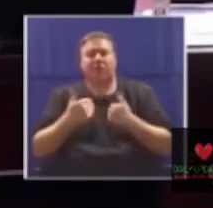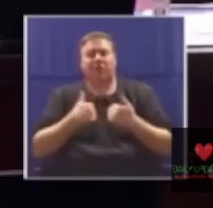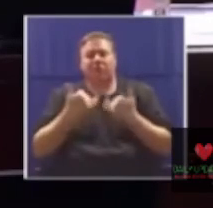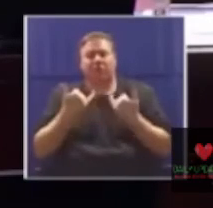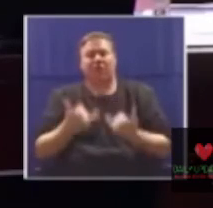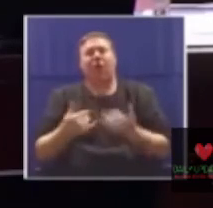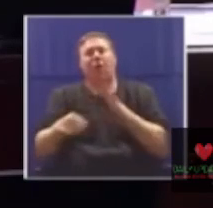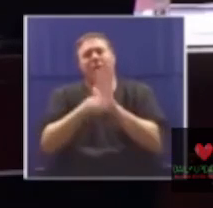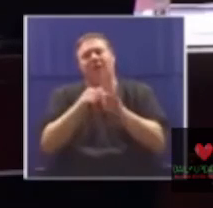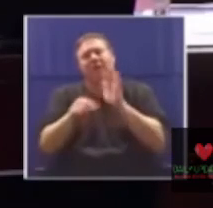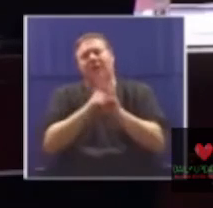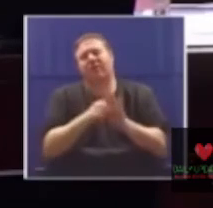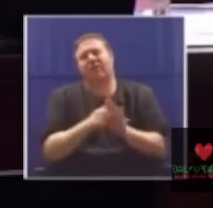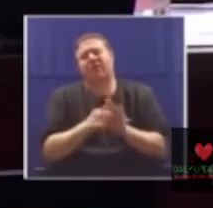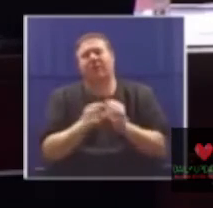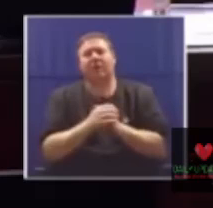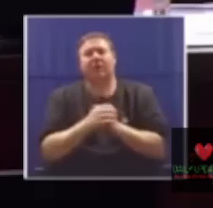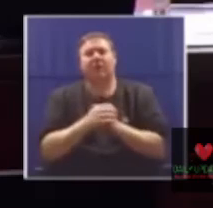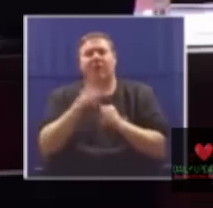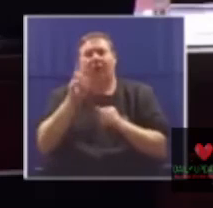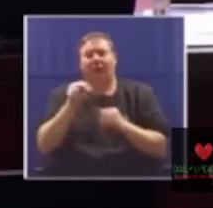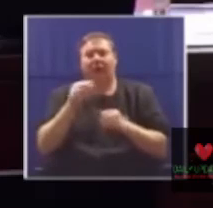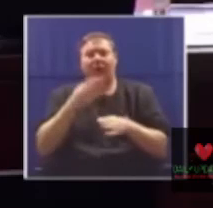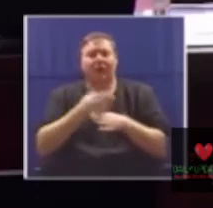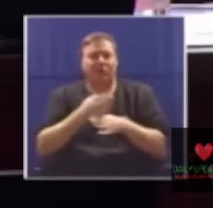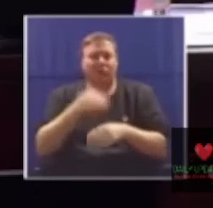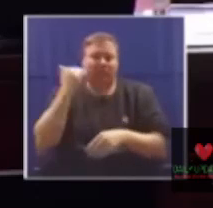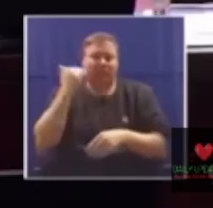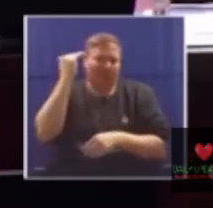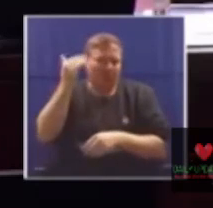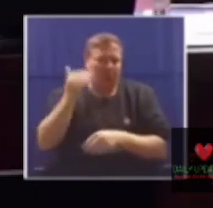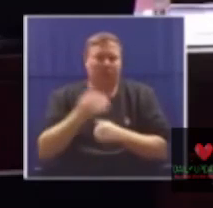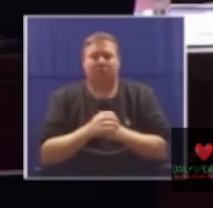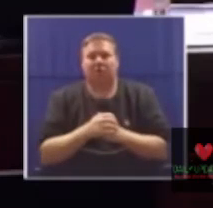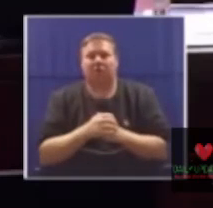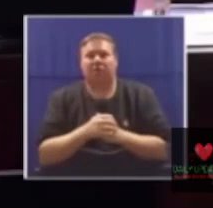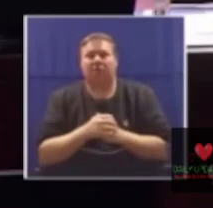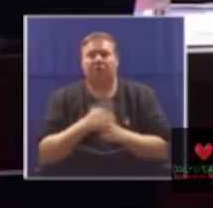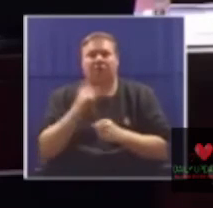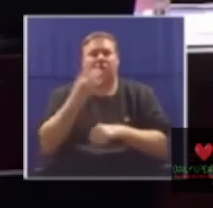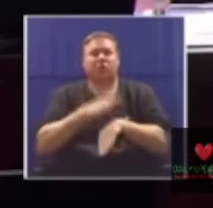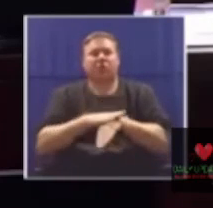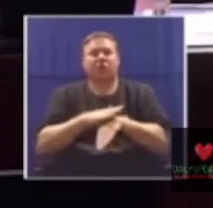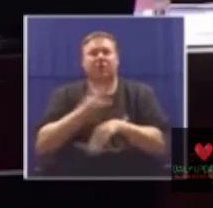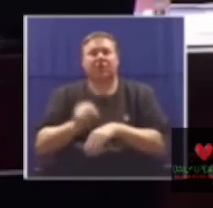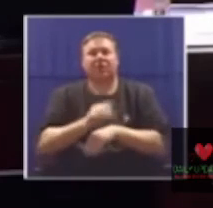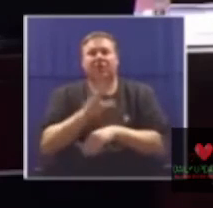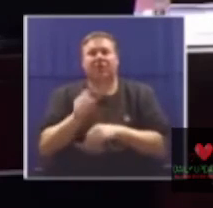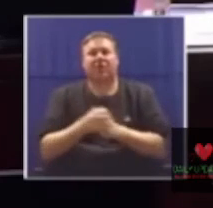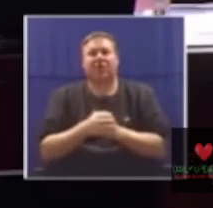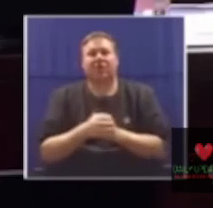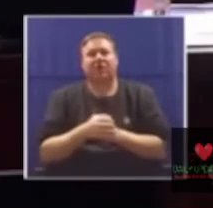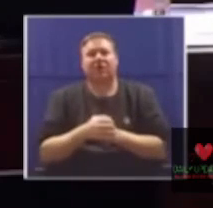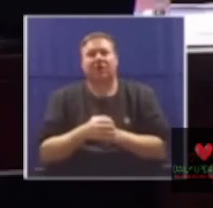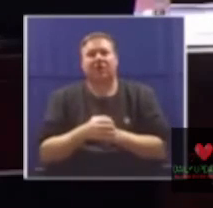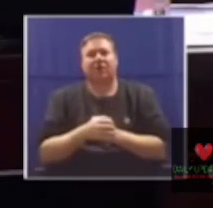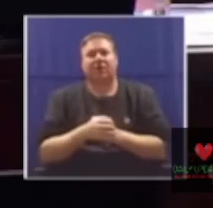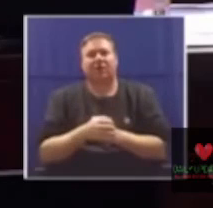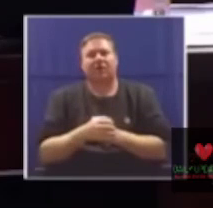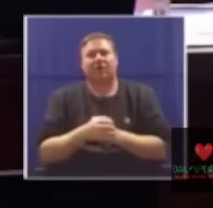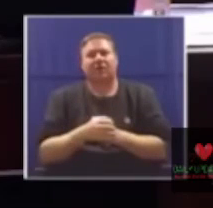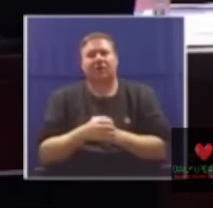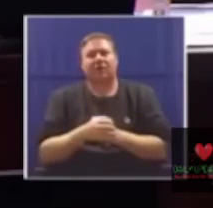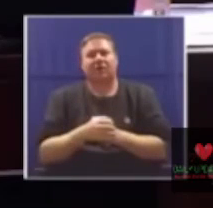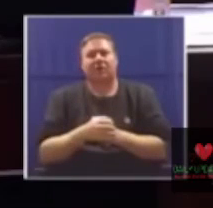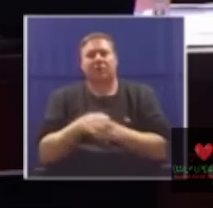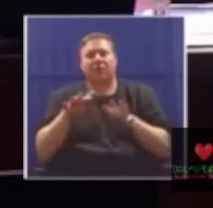the negative. The levels of unemployment is the highest. For the first time in South Africa, the labor force, more than 50% of the labor force of